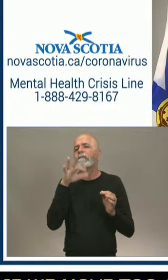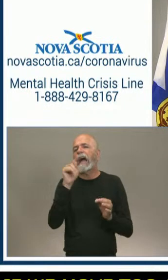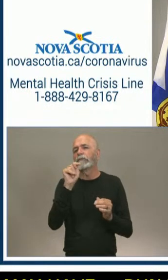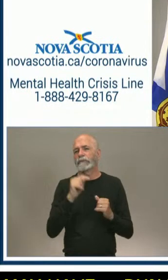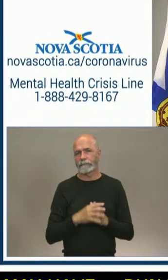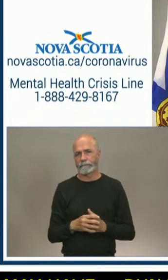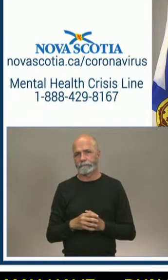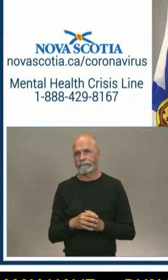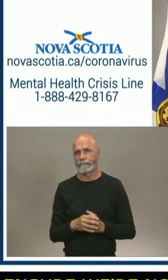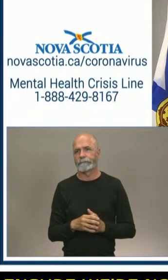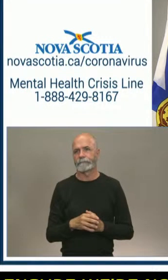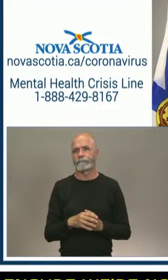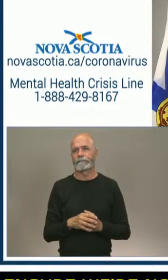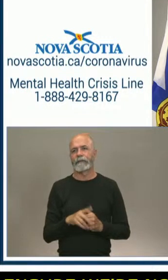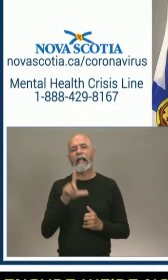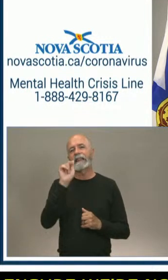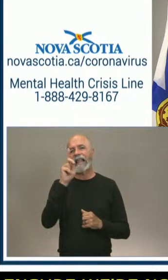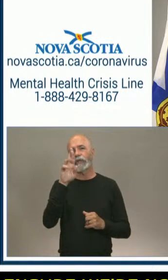Laker.